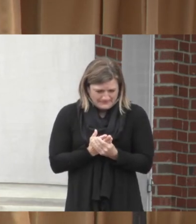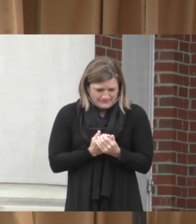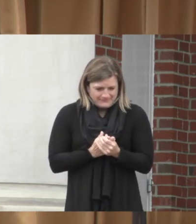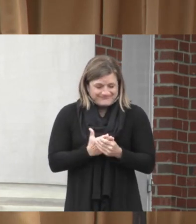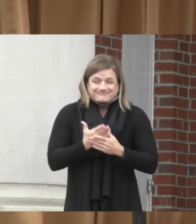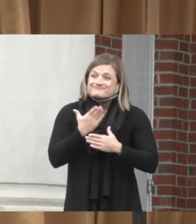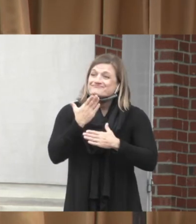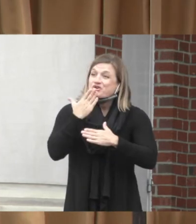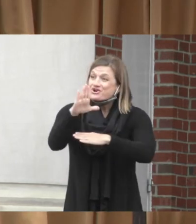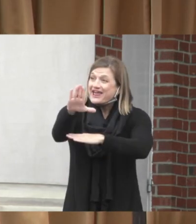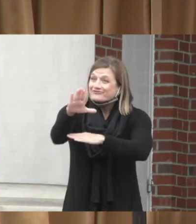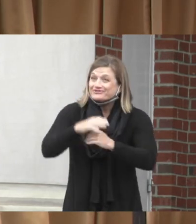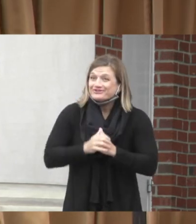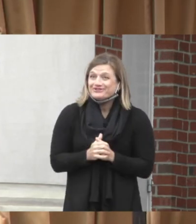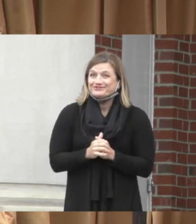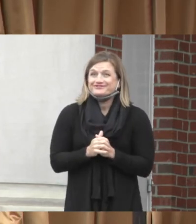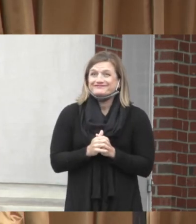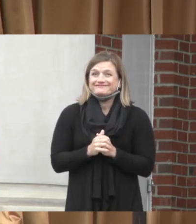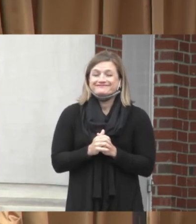Good afternoon.